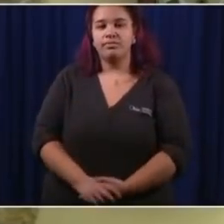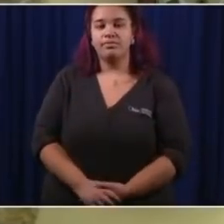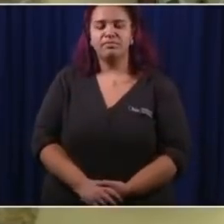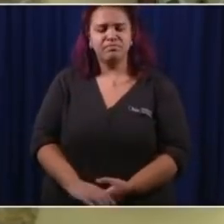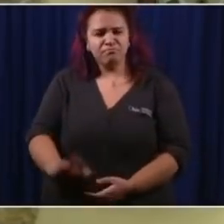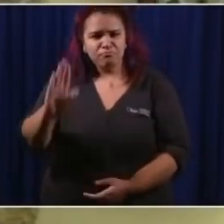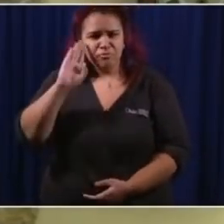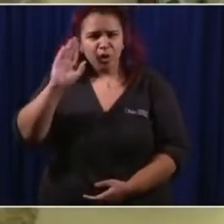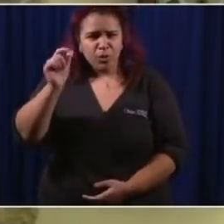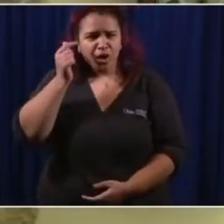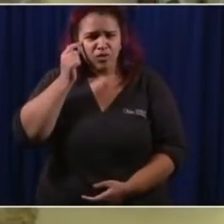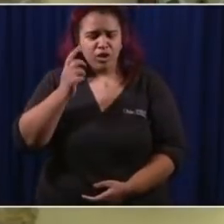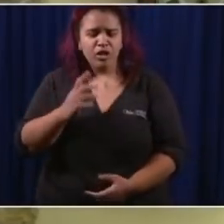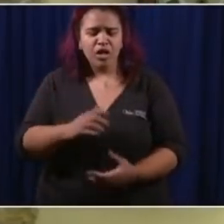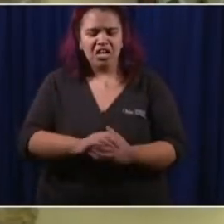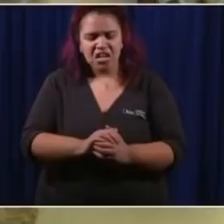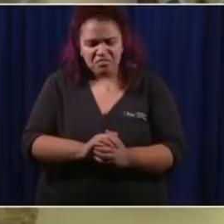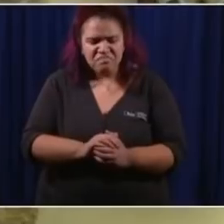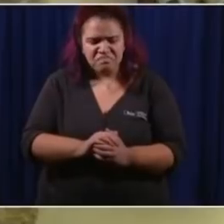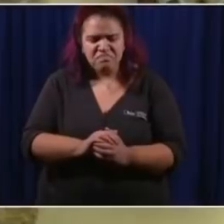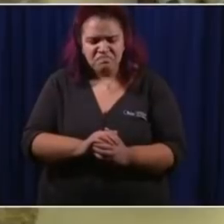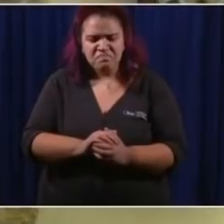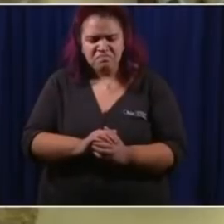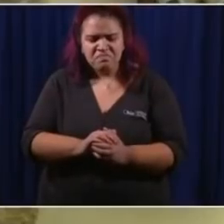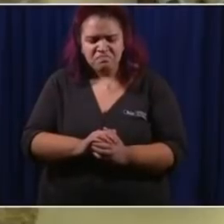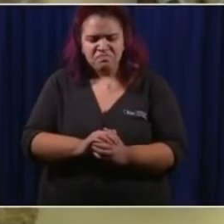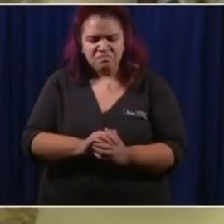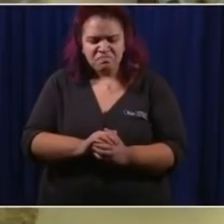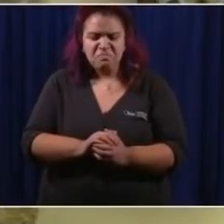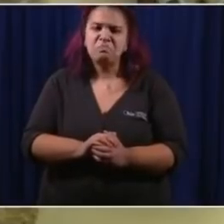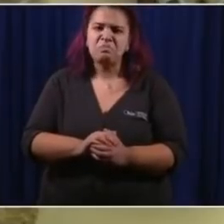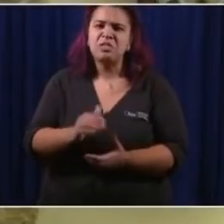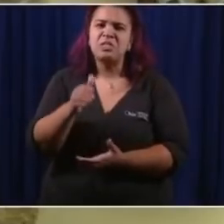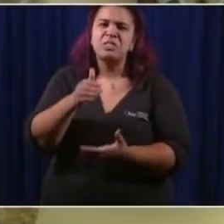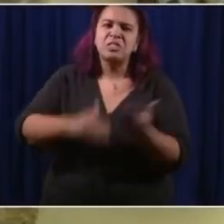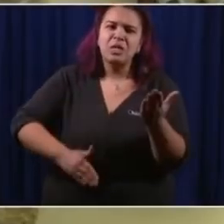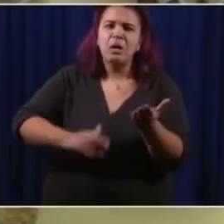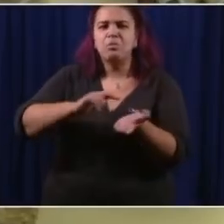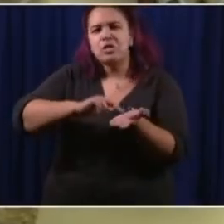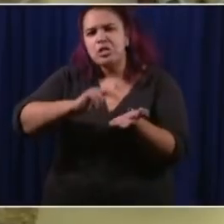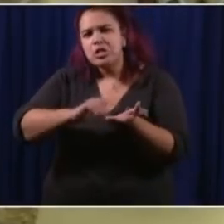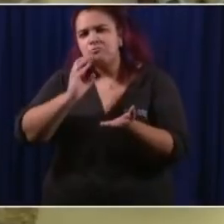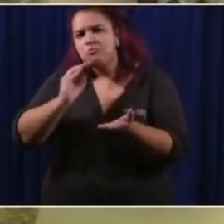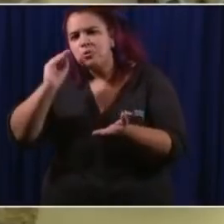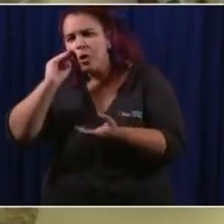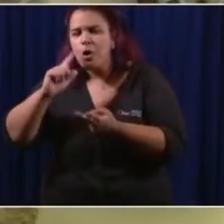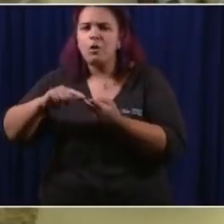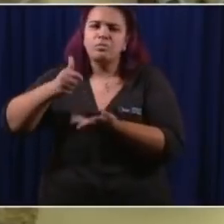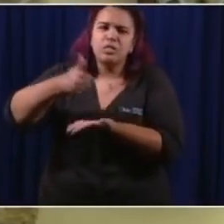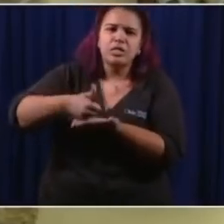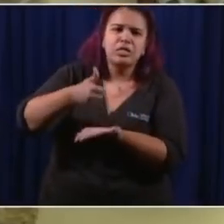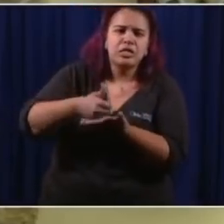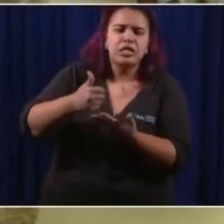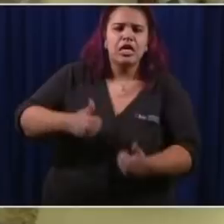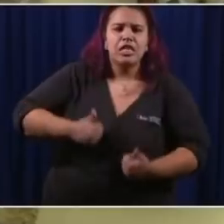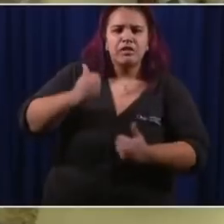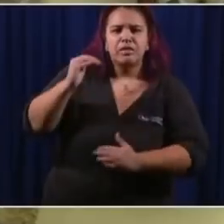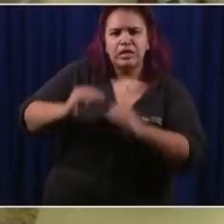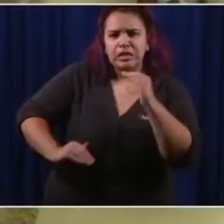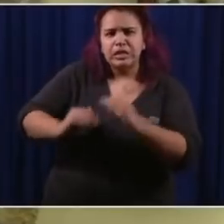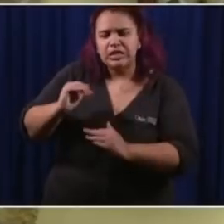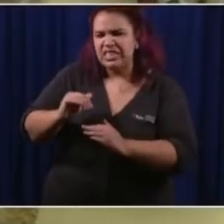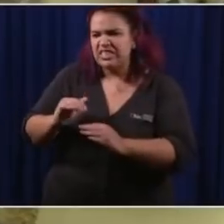Hi, Governor. We've heard from some long-term care facilities, nursing homes, assisted living centers that are